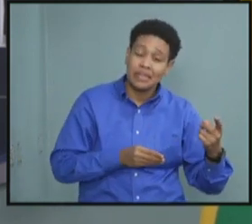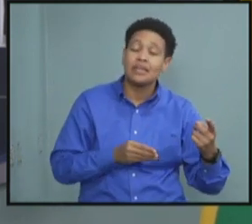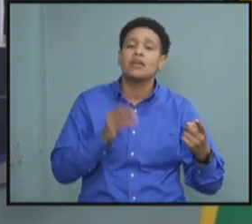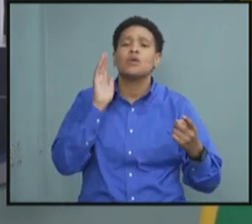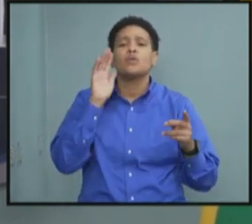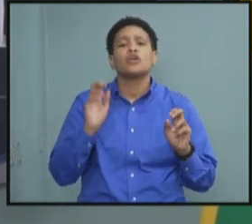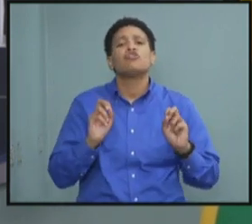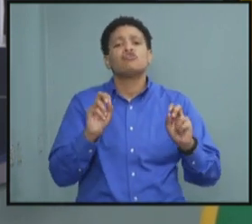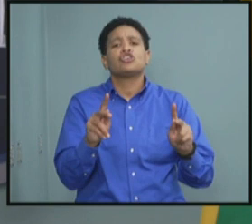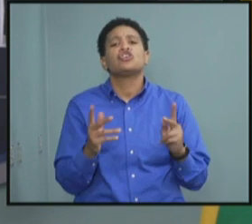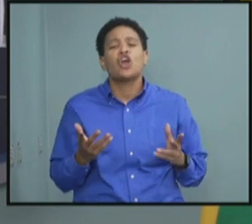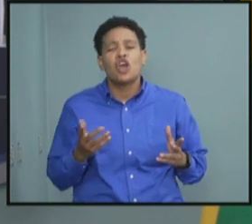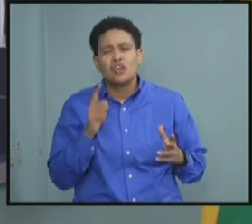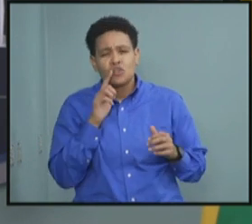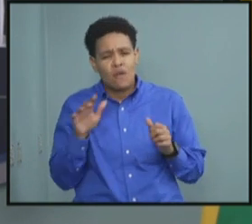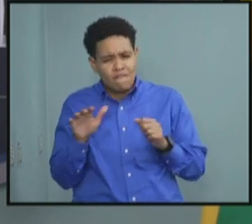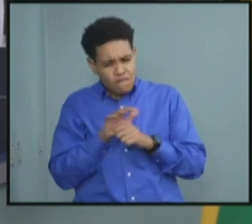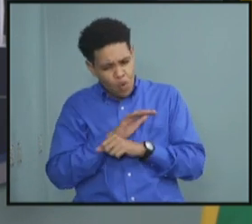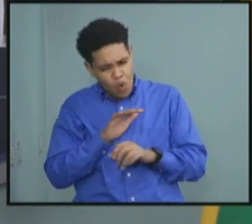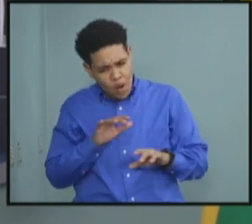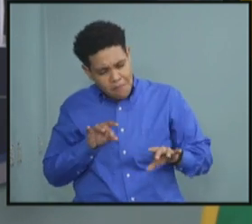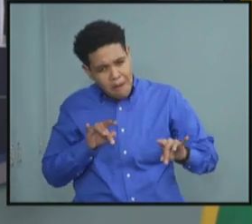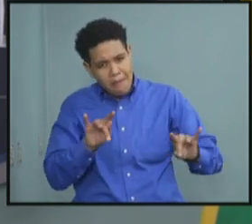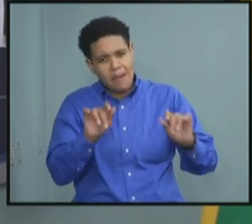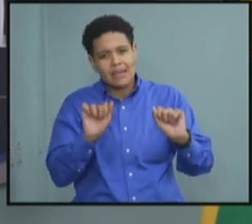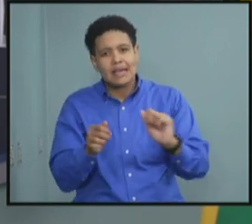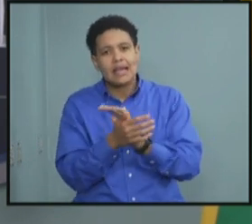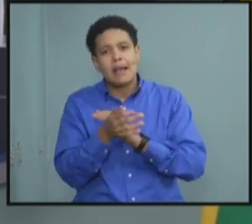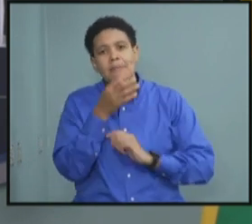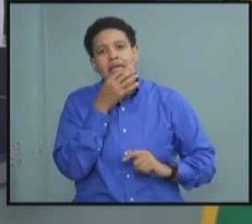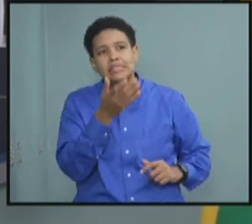will return to full capacity.